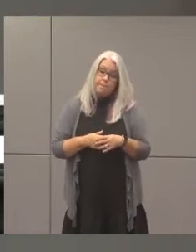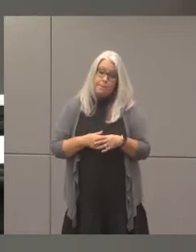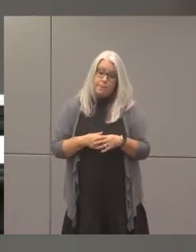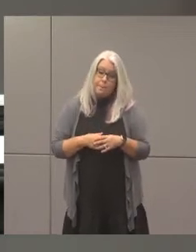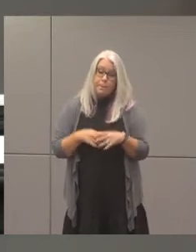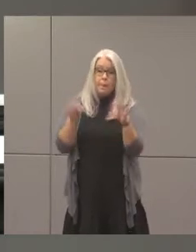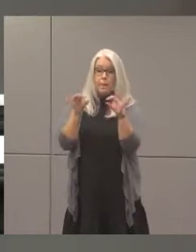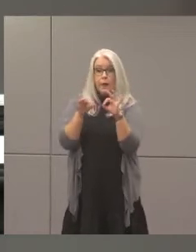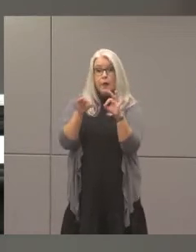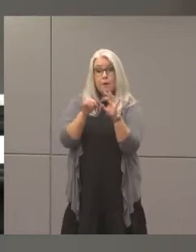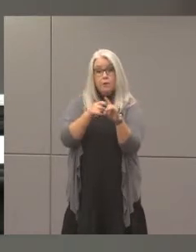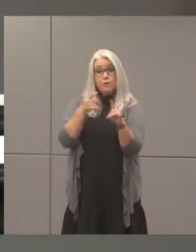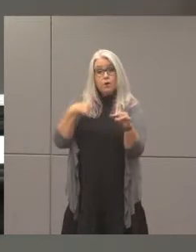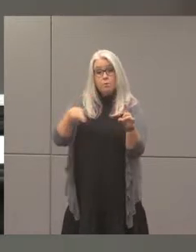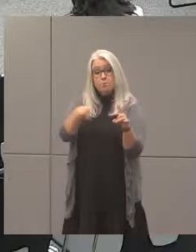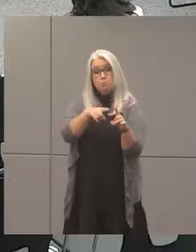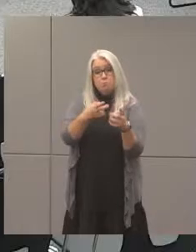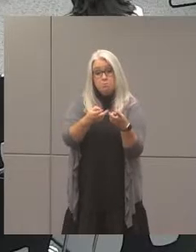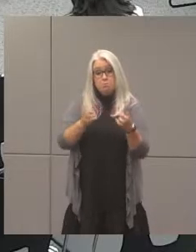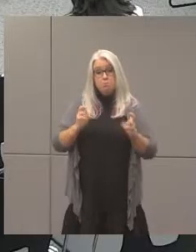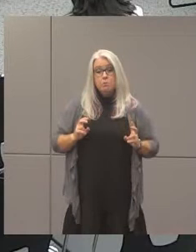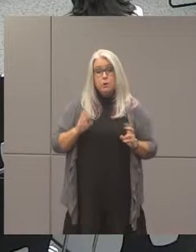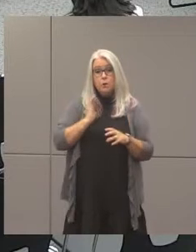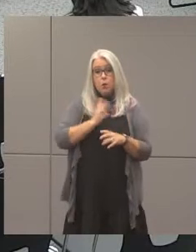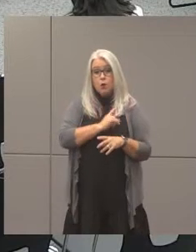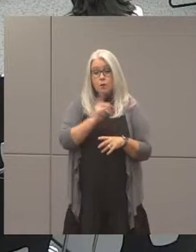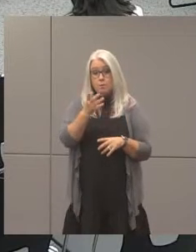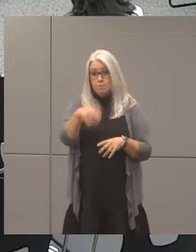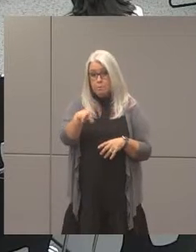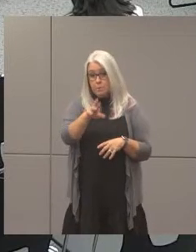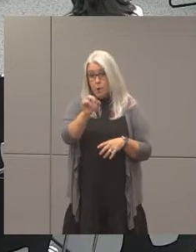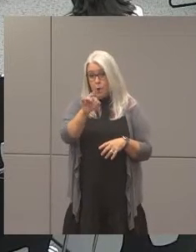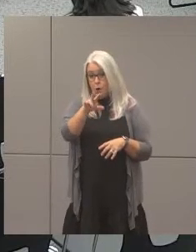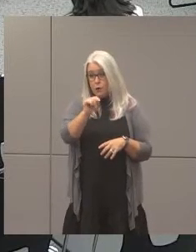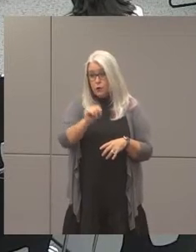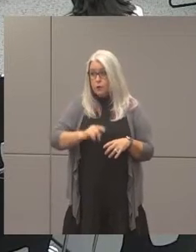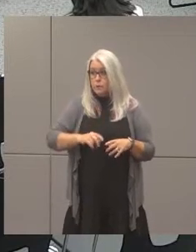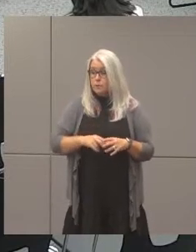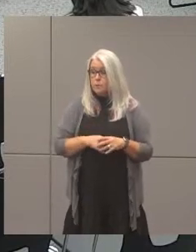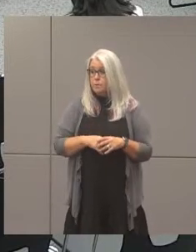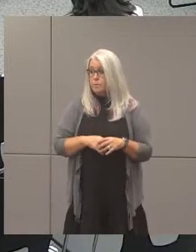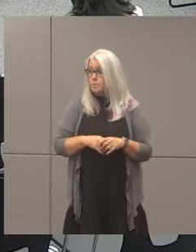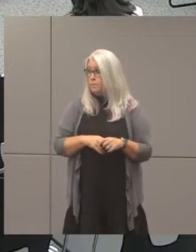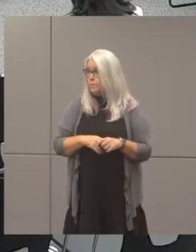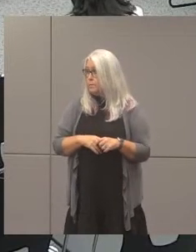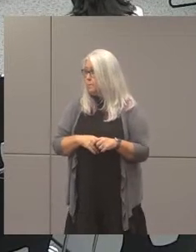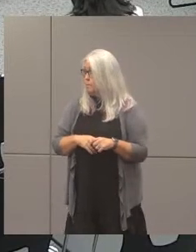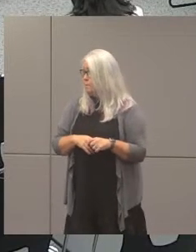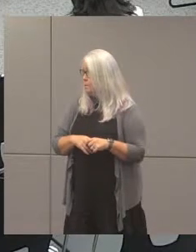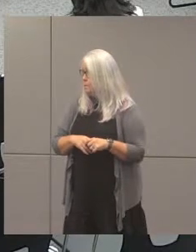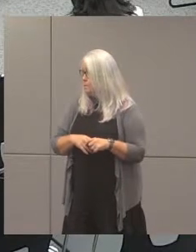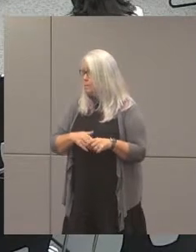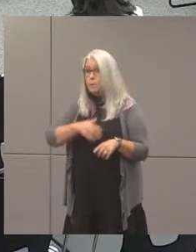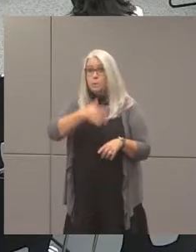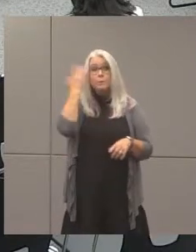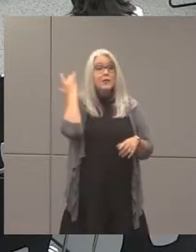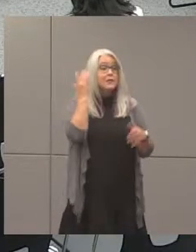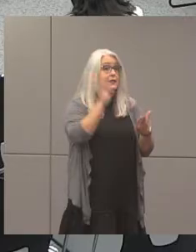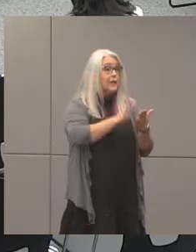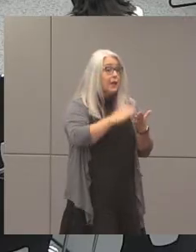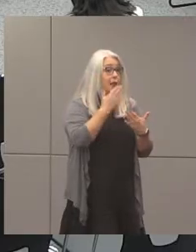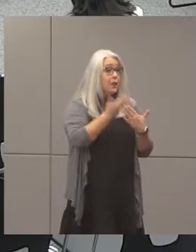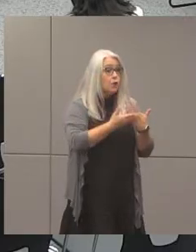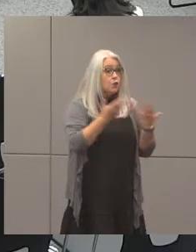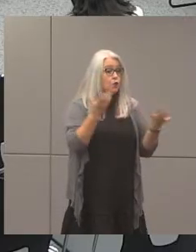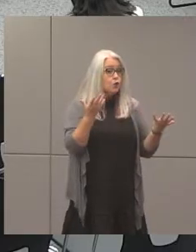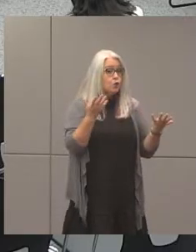Comments from the board? Art? You missed the calendar. Oh, I'm sorry, there